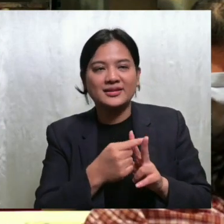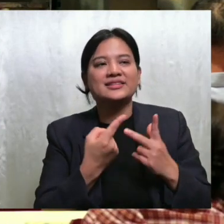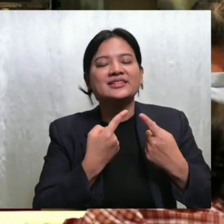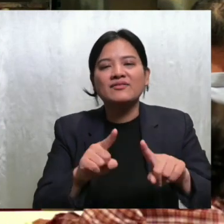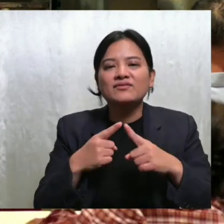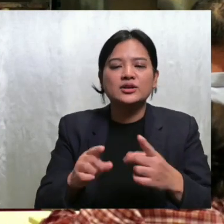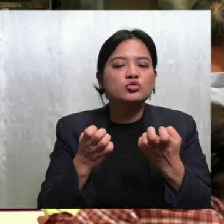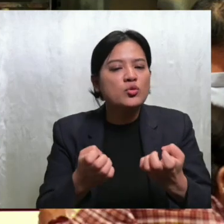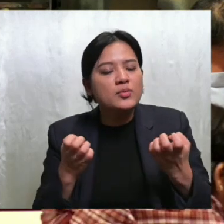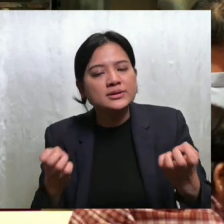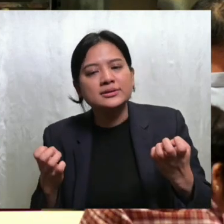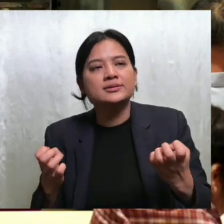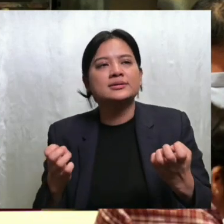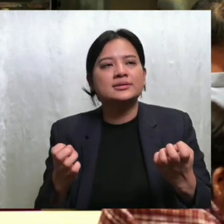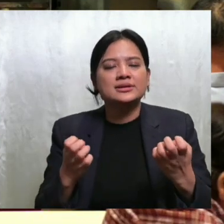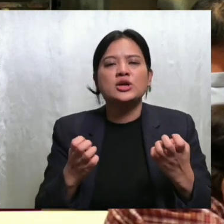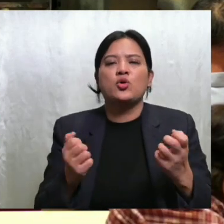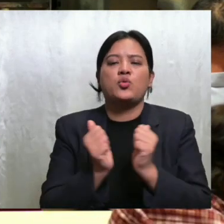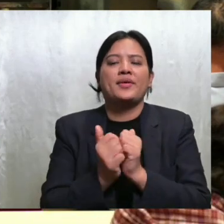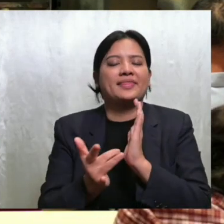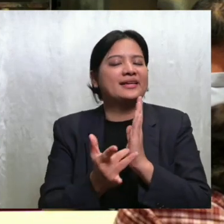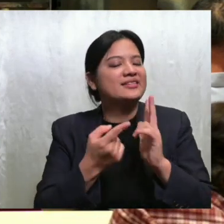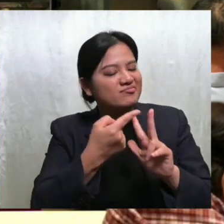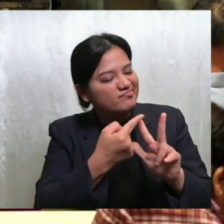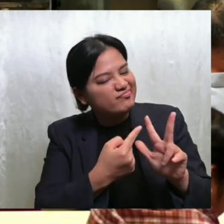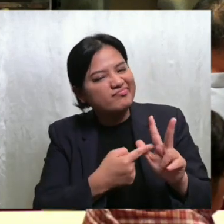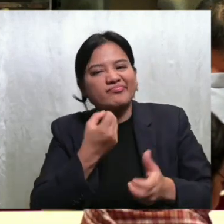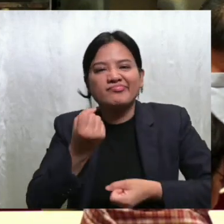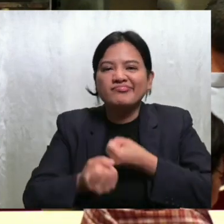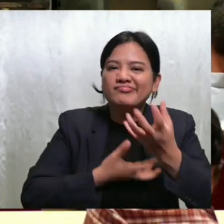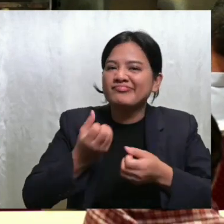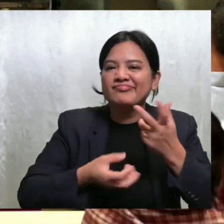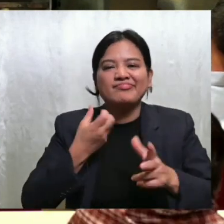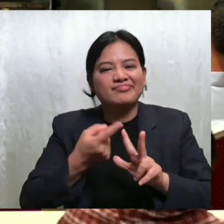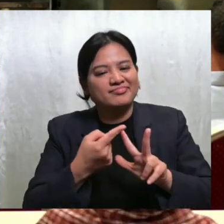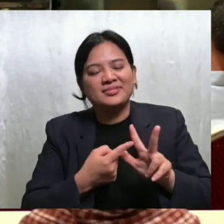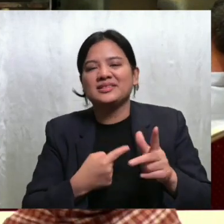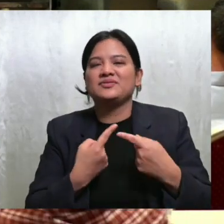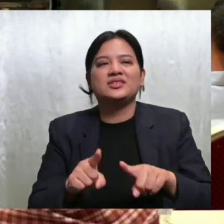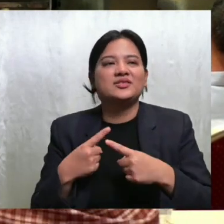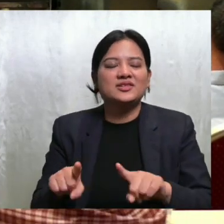organizations. So thank you so much, panelists. It's been a great discussion.